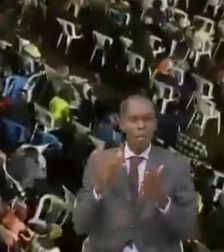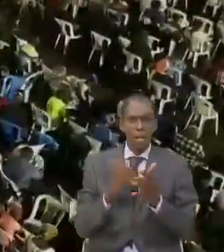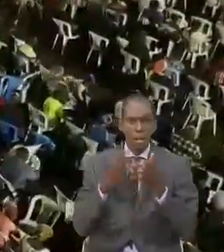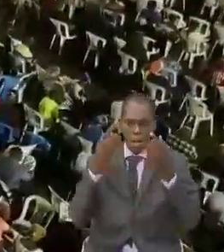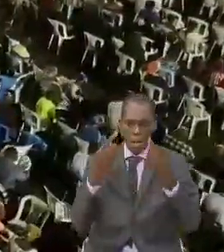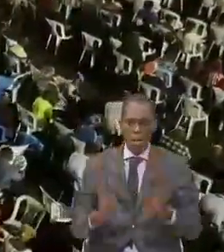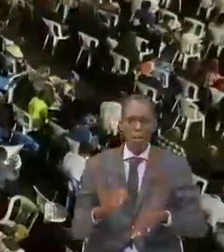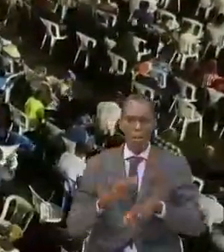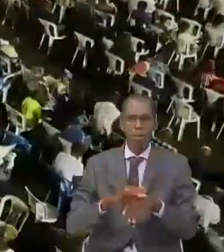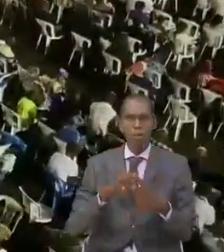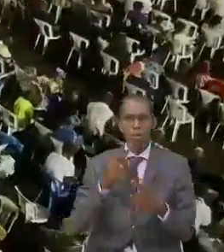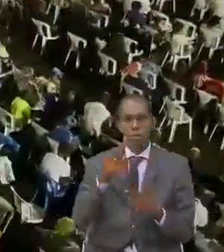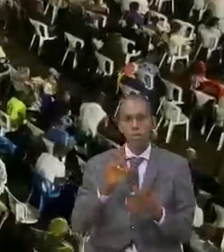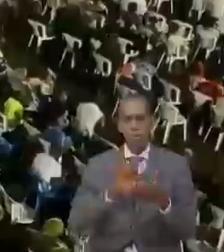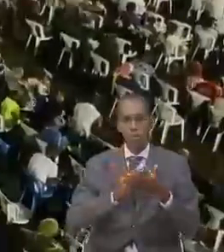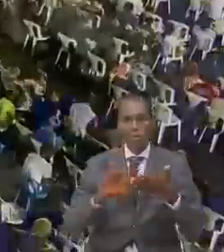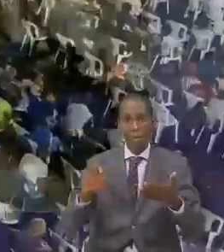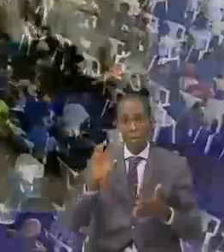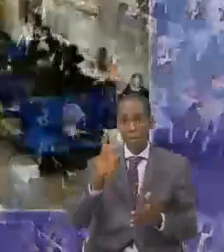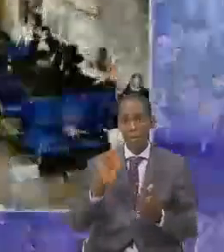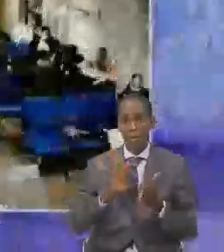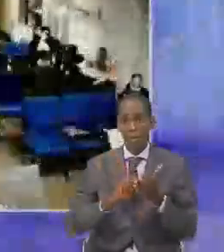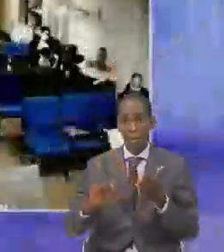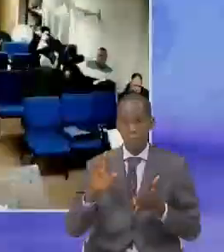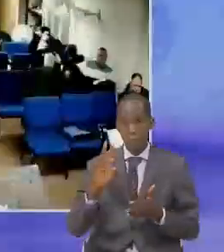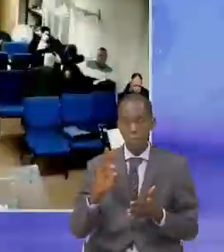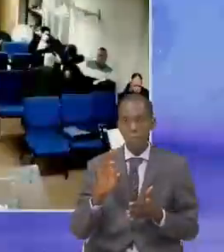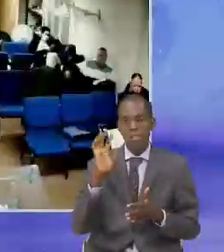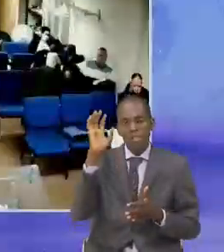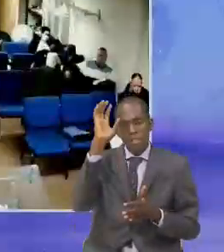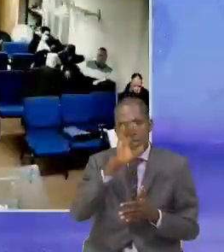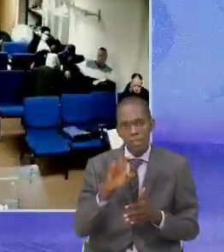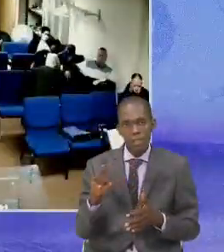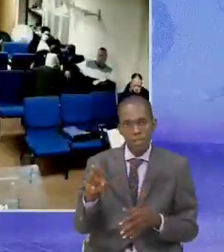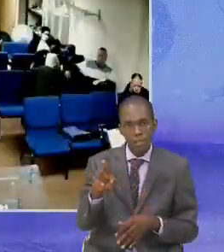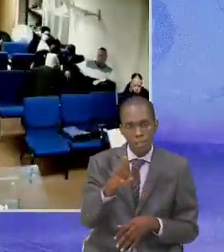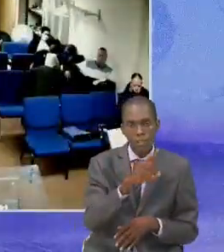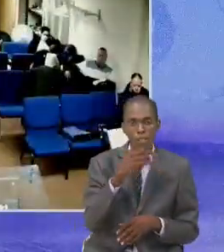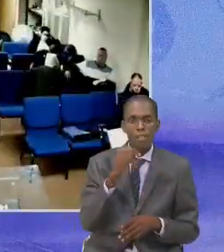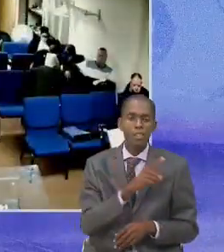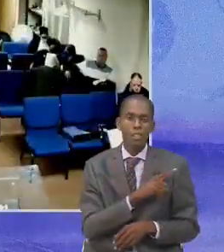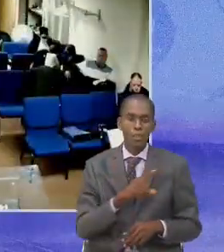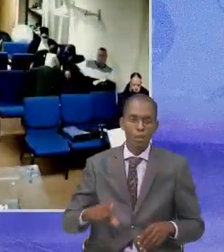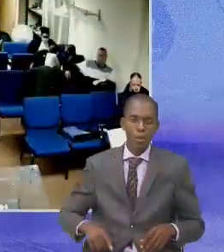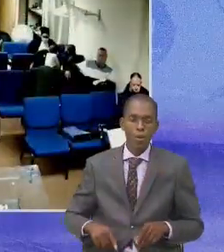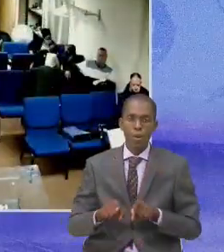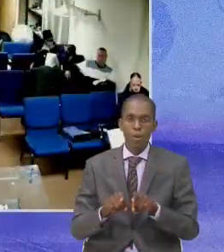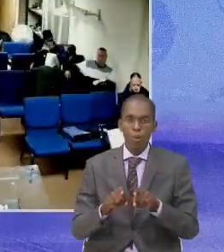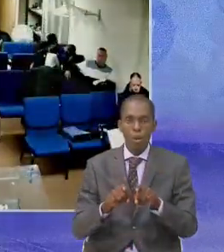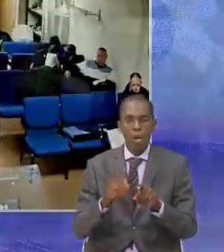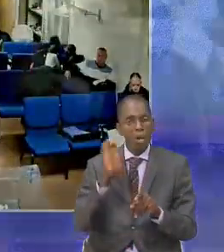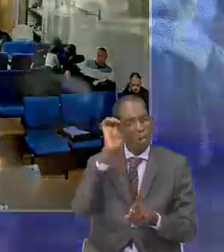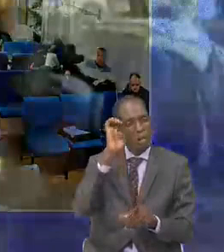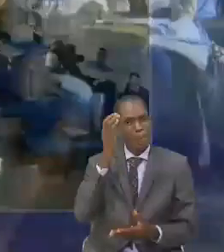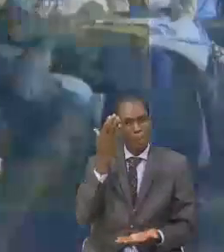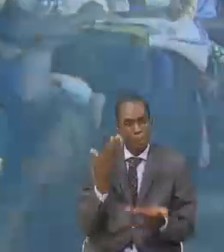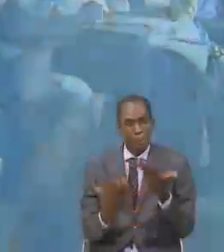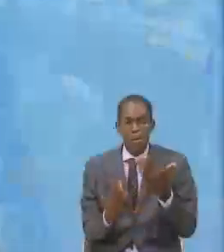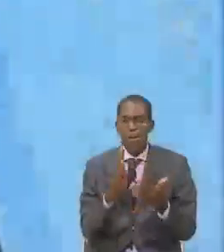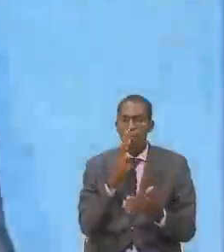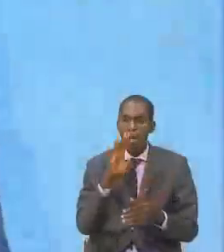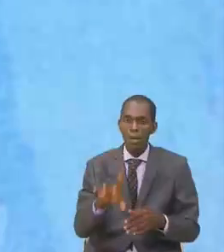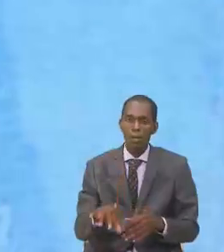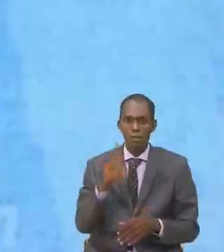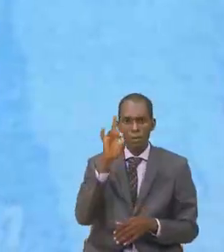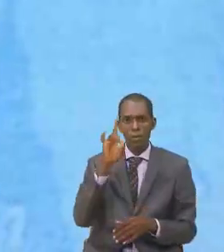that? How will it happen unto you? Look at verse 6. It says in verse 6, seek ye the